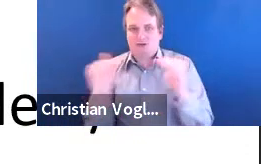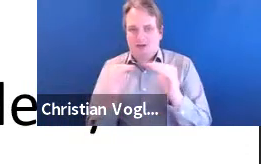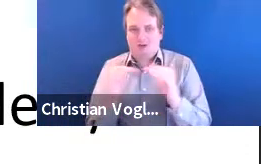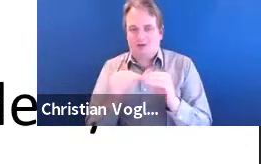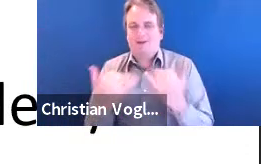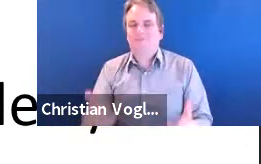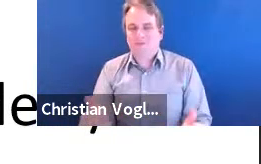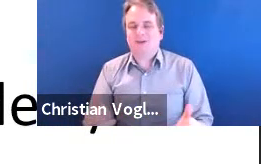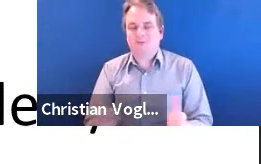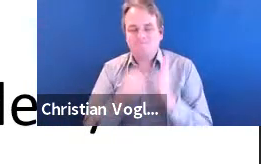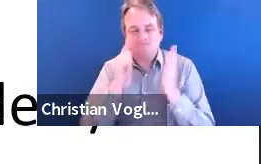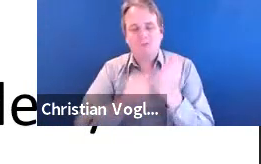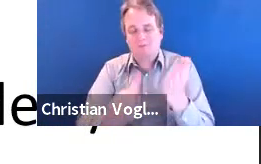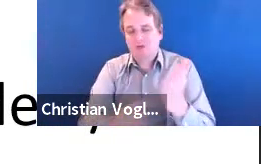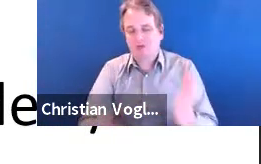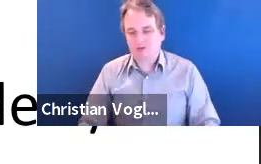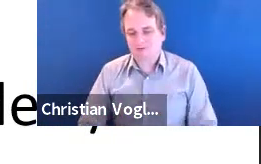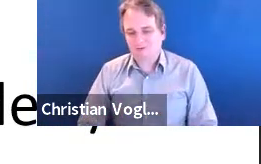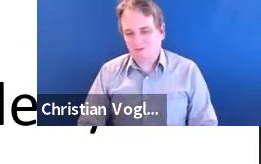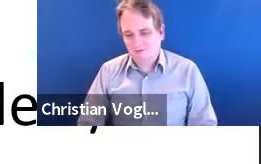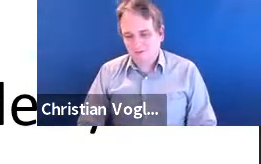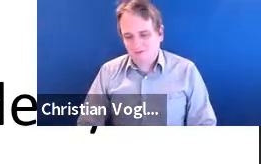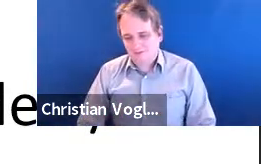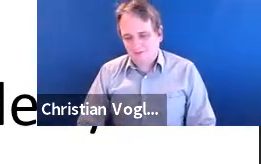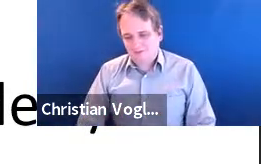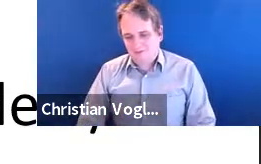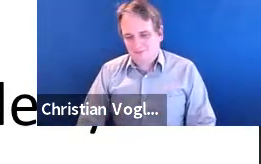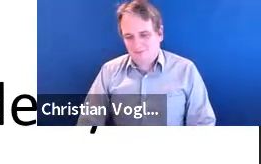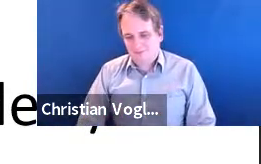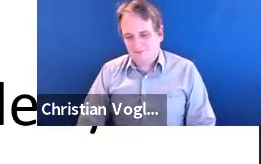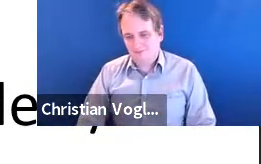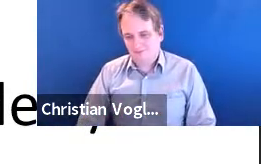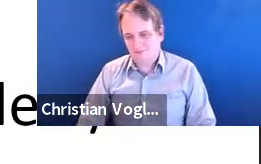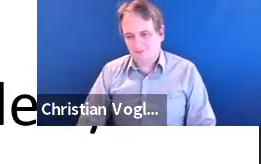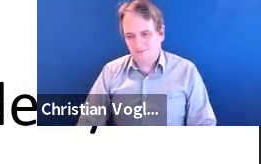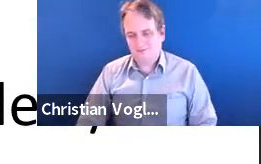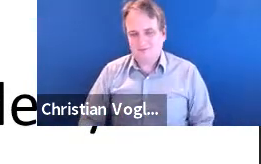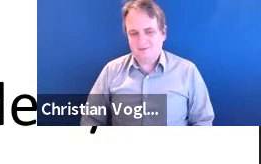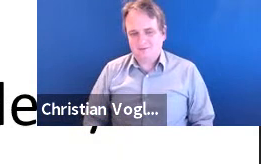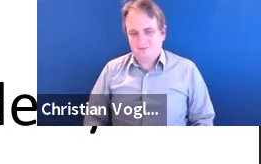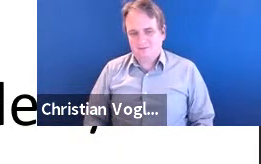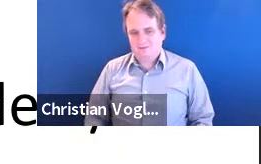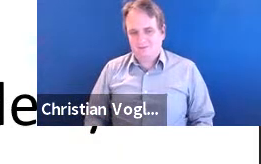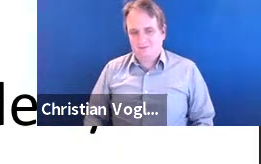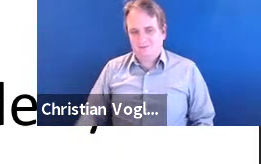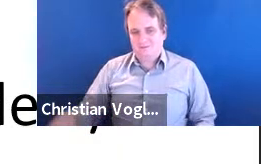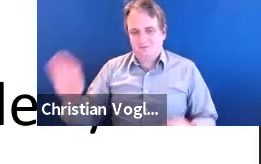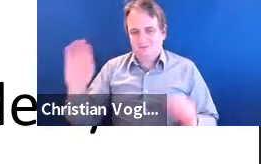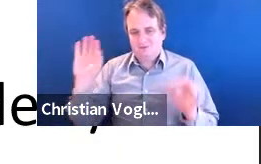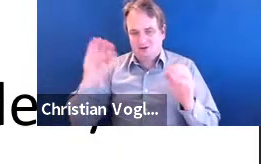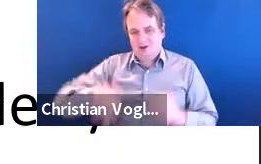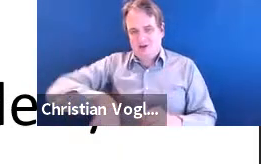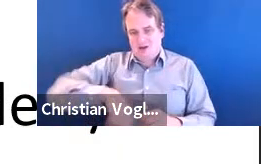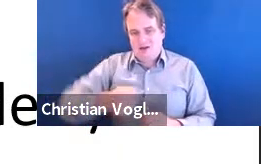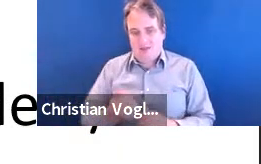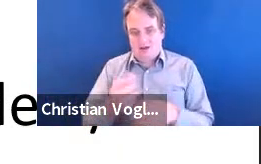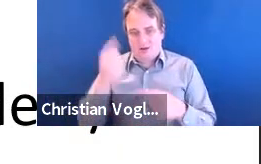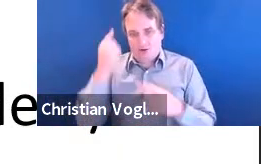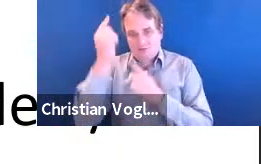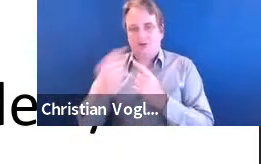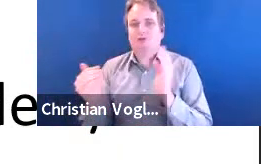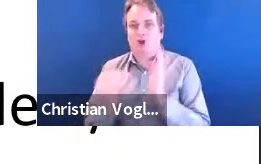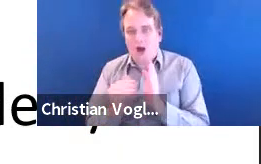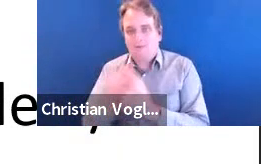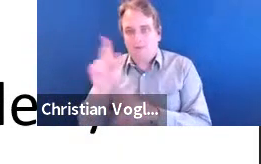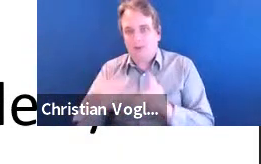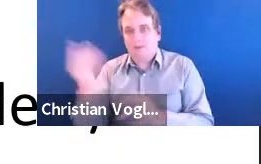the relevant information, how we prioritize that information and still get functionally equivalent service. Again, an